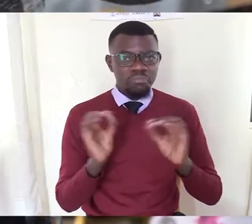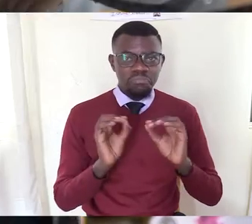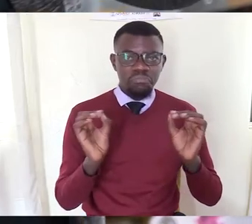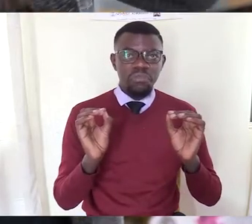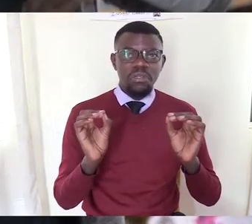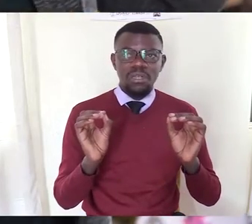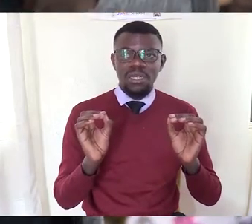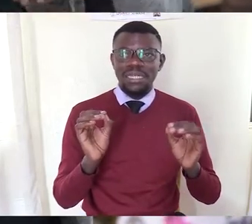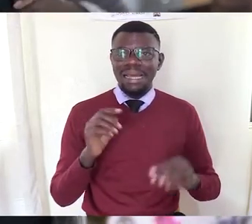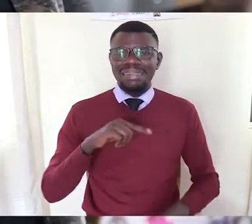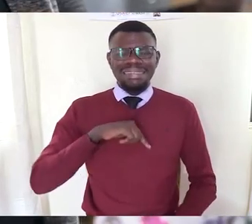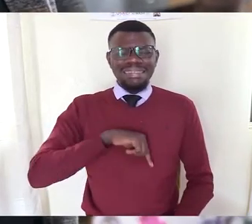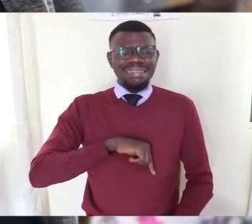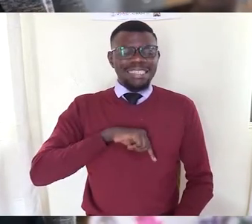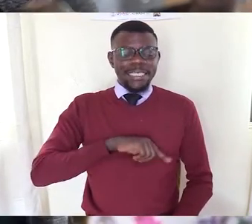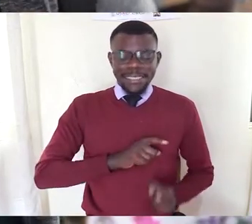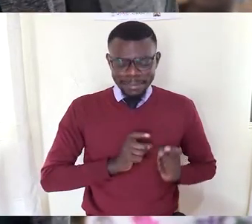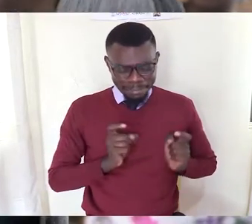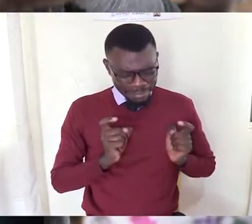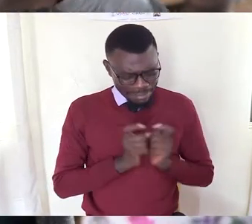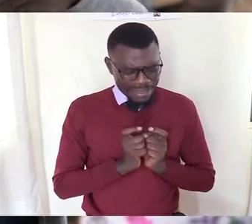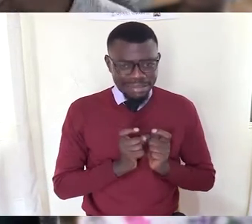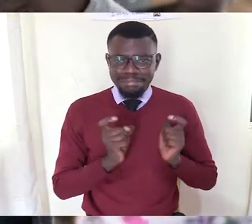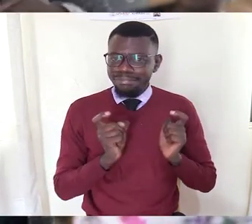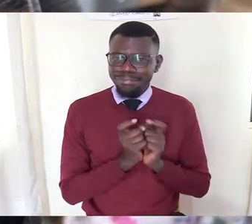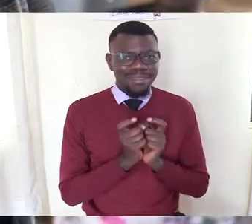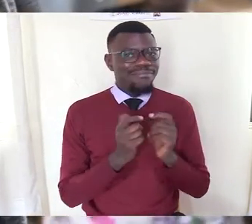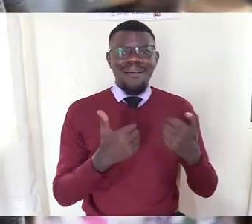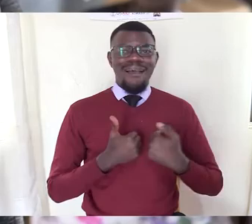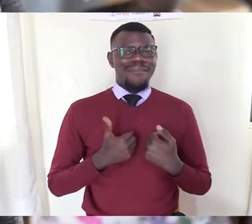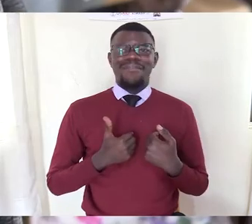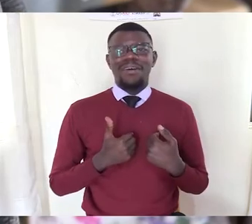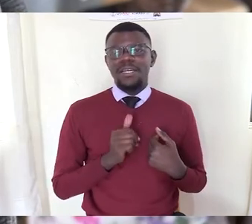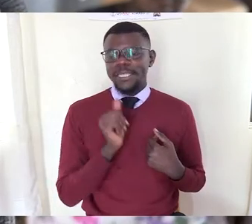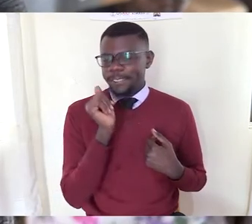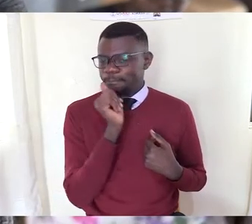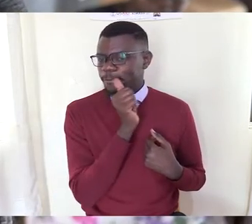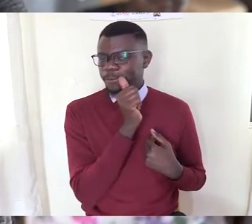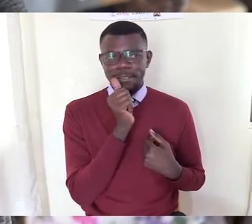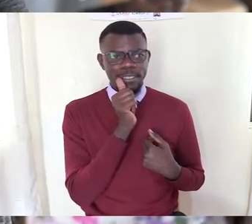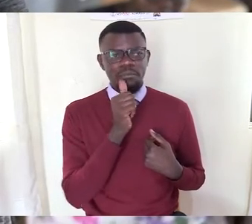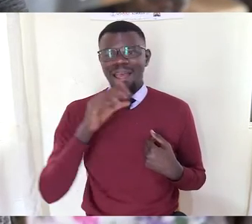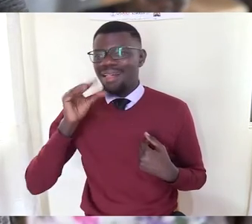was dying inside. He kept the issue to himself.